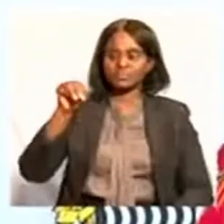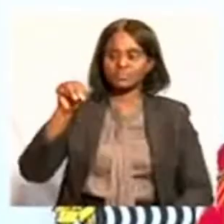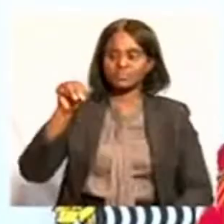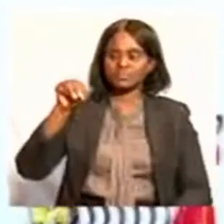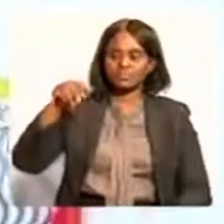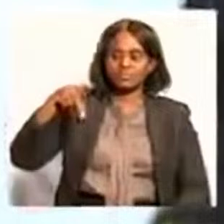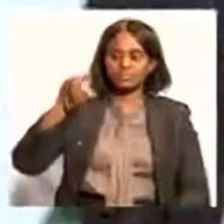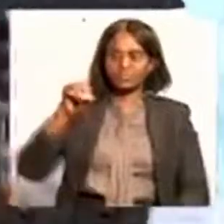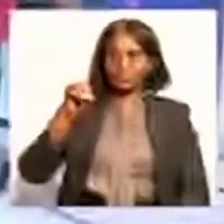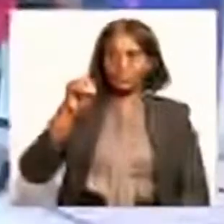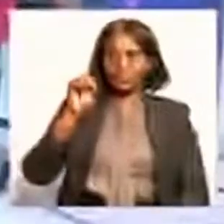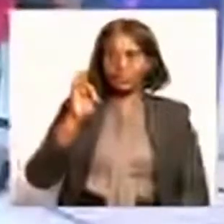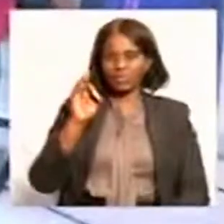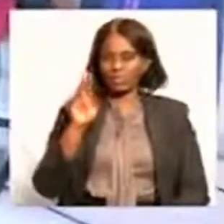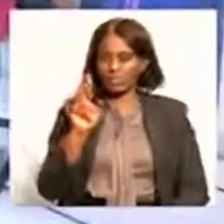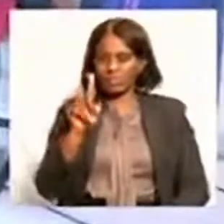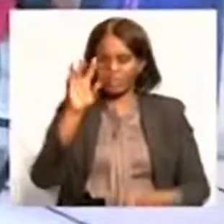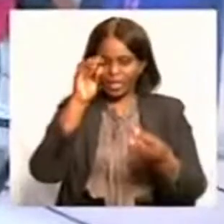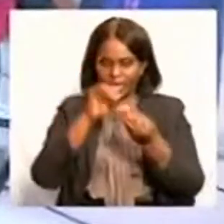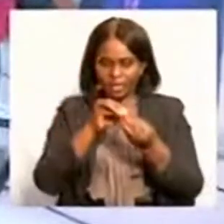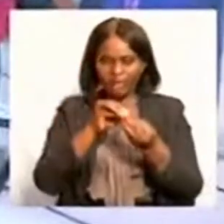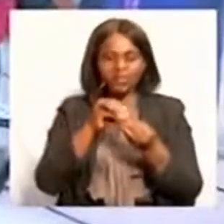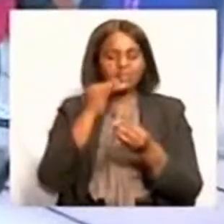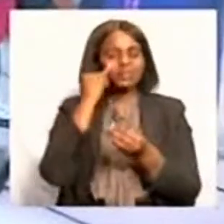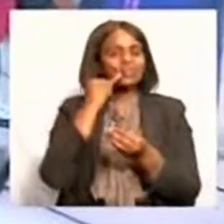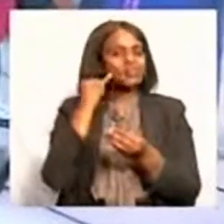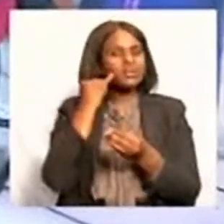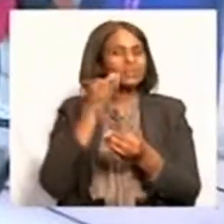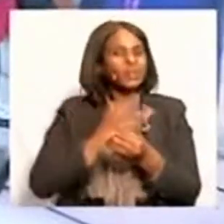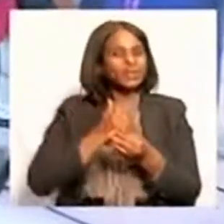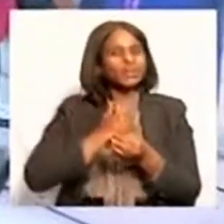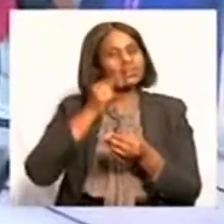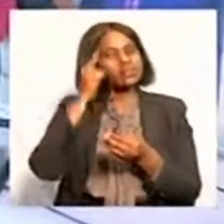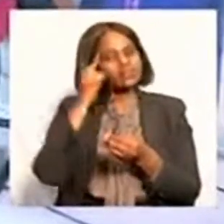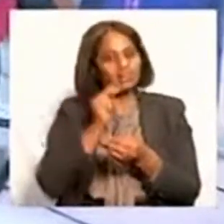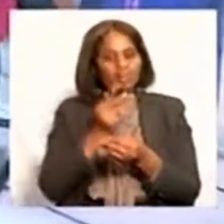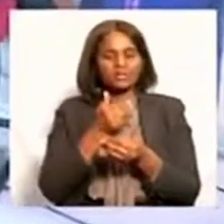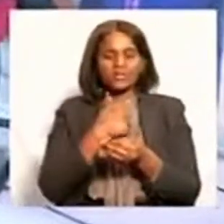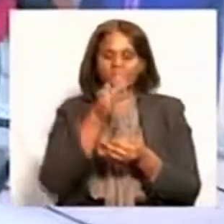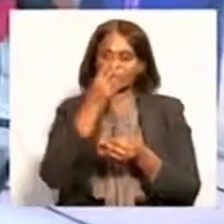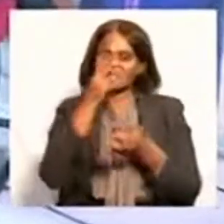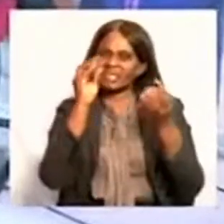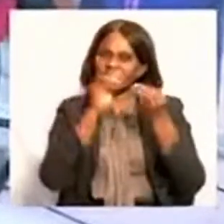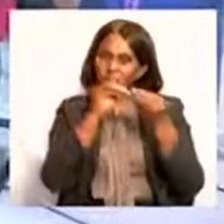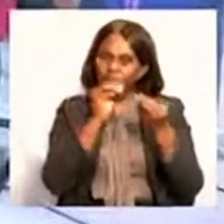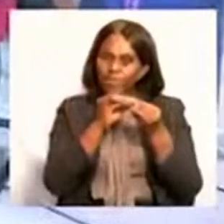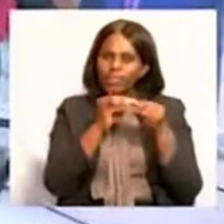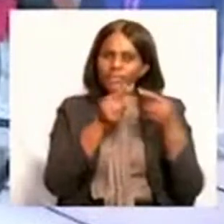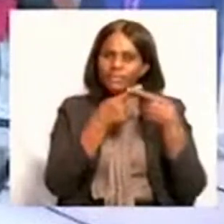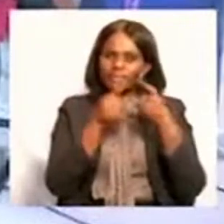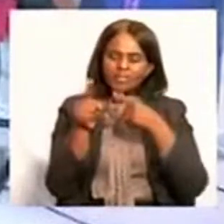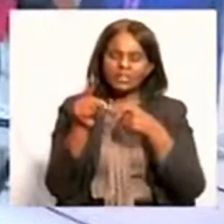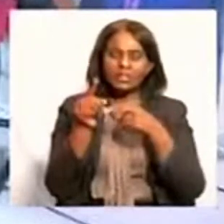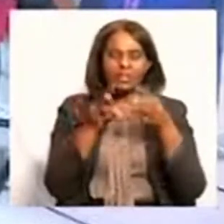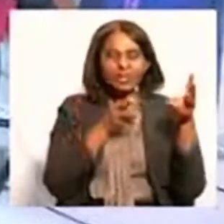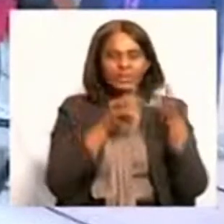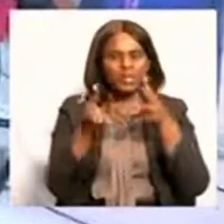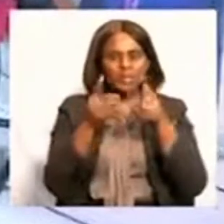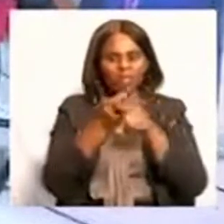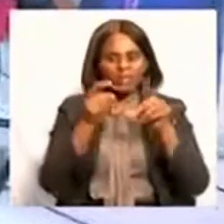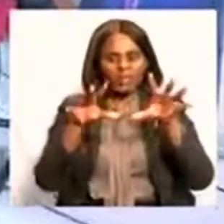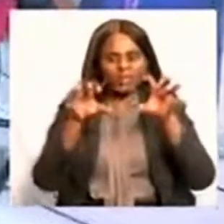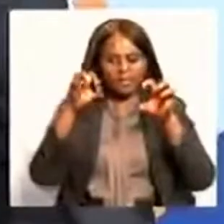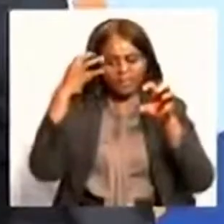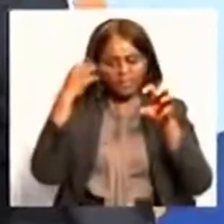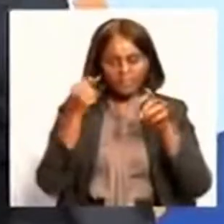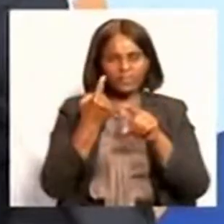Yeah, also additionally, Julius, I think we have seen also a lot of traction that is coming from Cabinet Office.